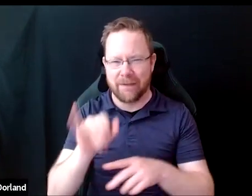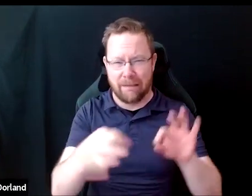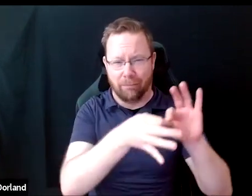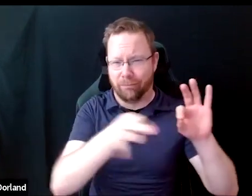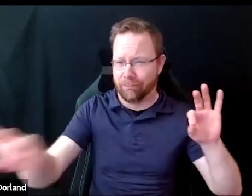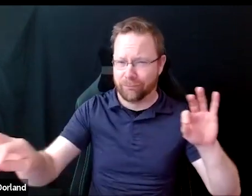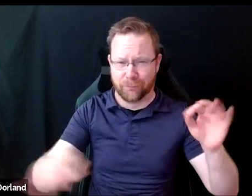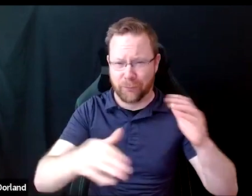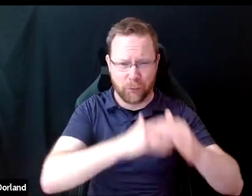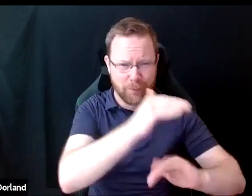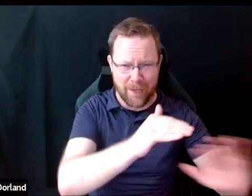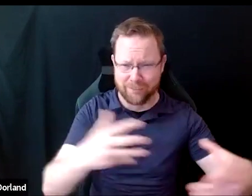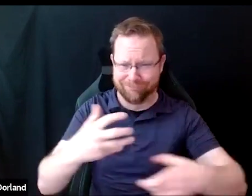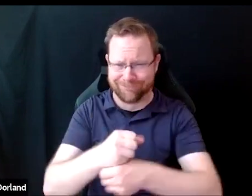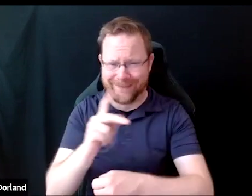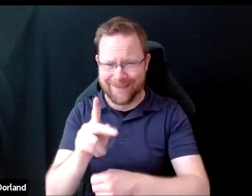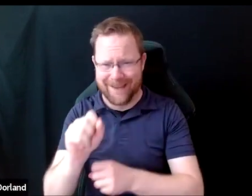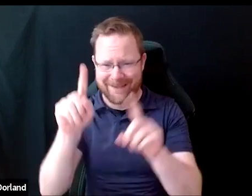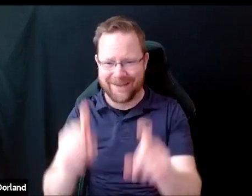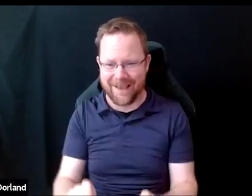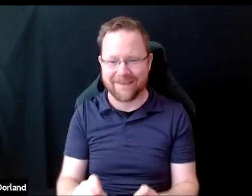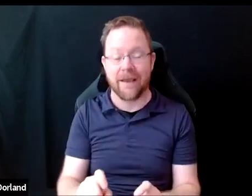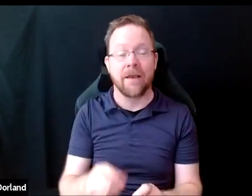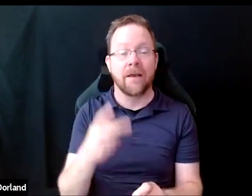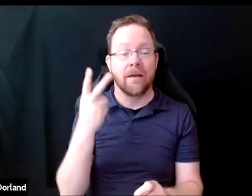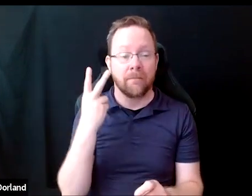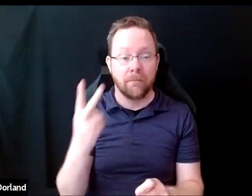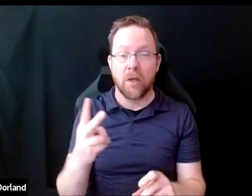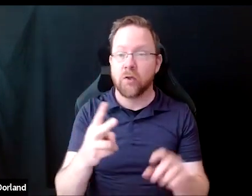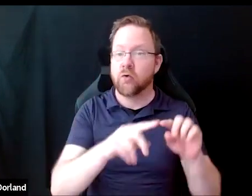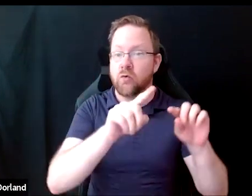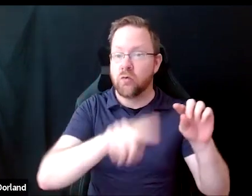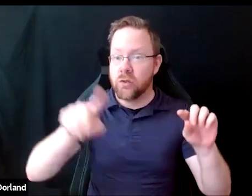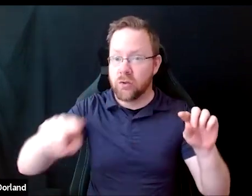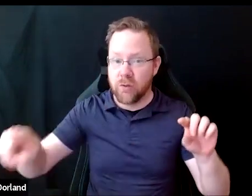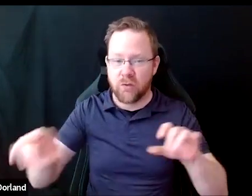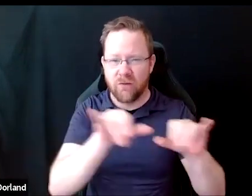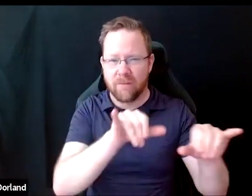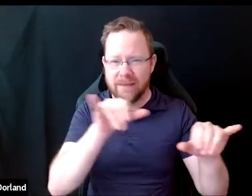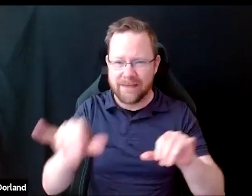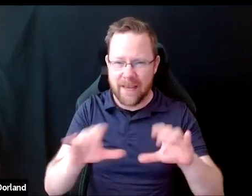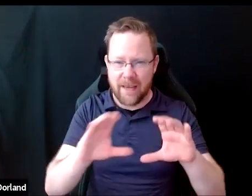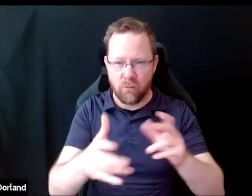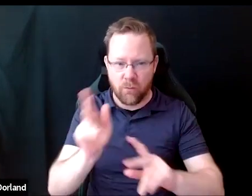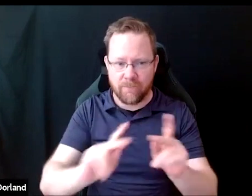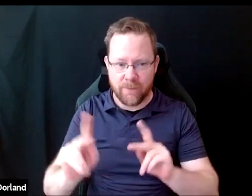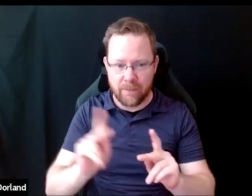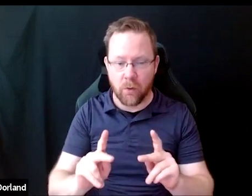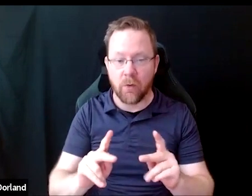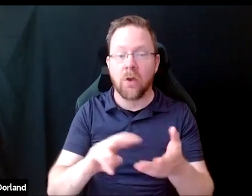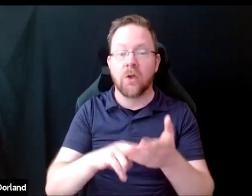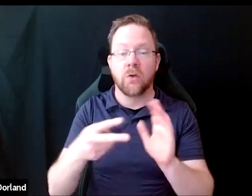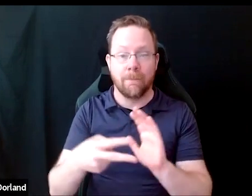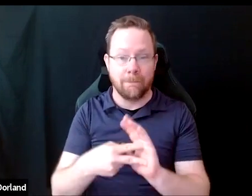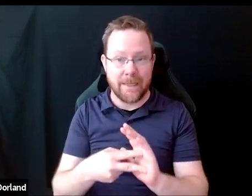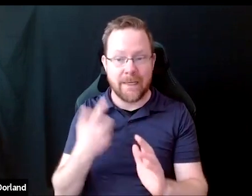basically a test that two distributions come from the same underlying population. So in our case, what we